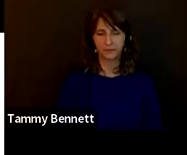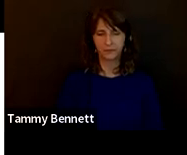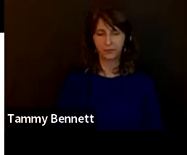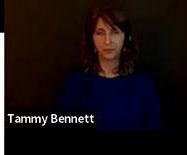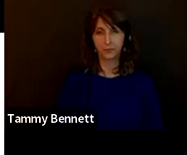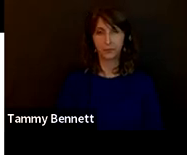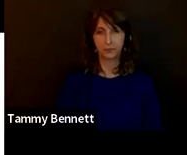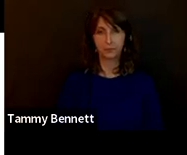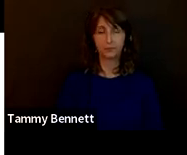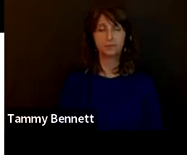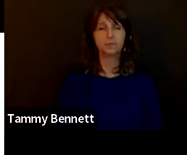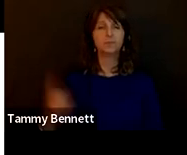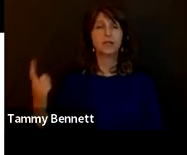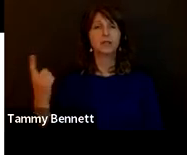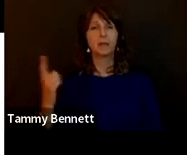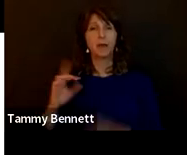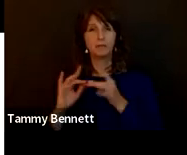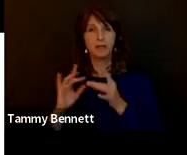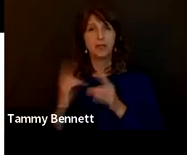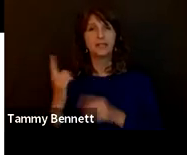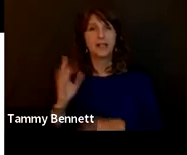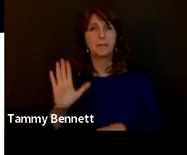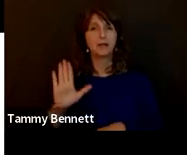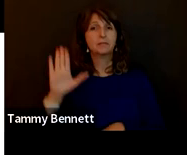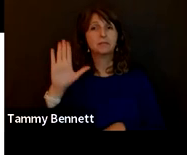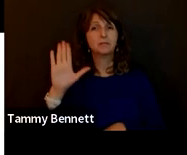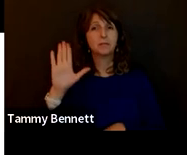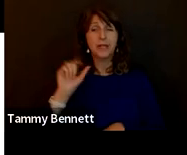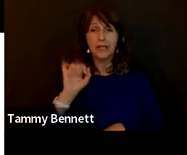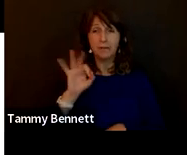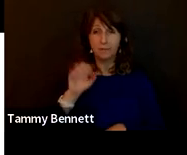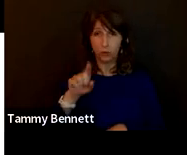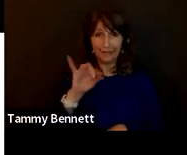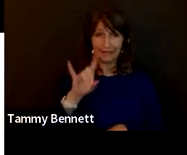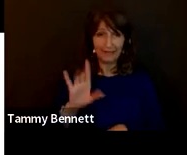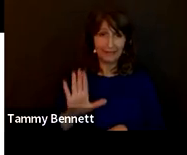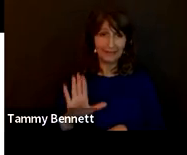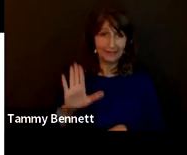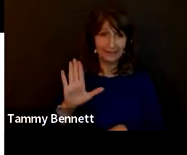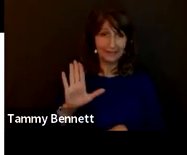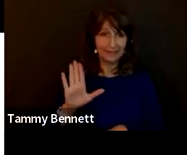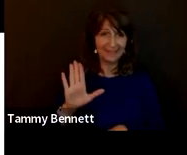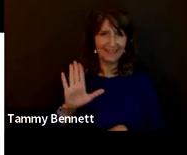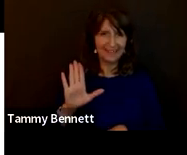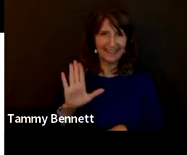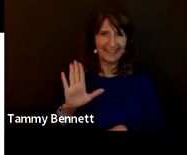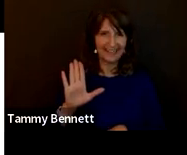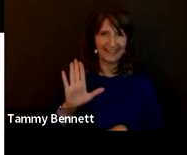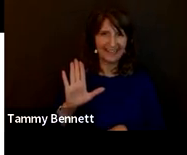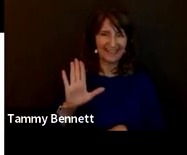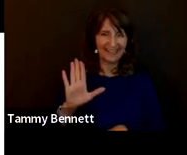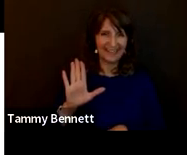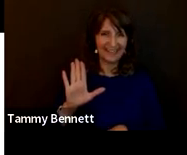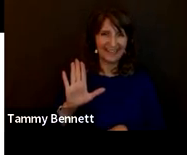We have someone has their hand raised. If your hand raised and you want to be Oh, I can't moved, see. you want to be